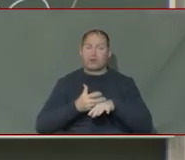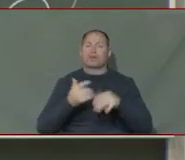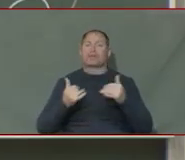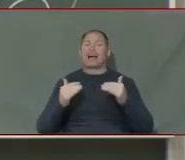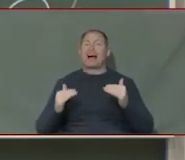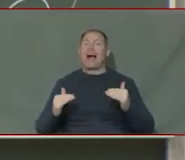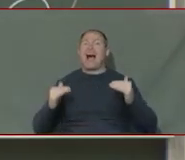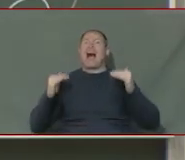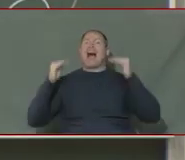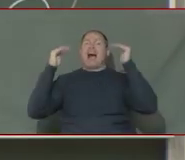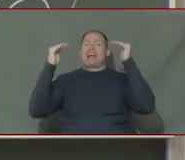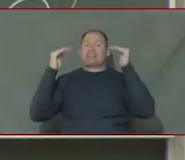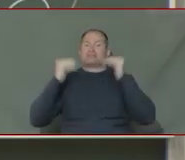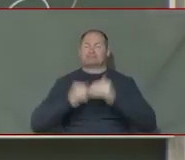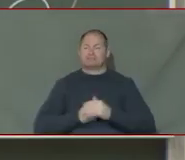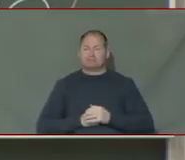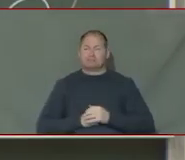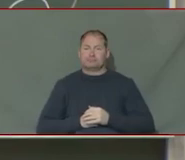is now high.